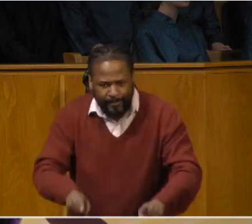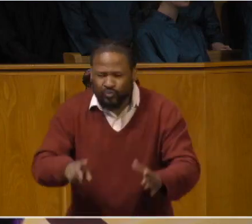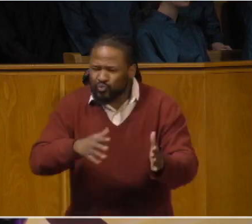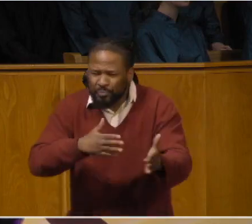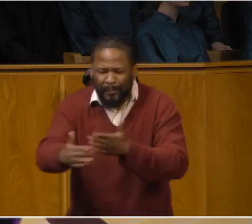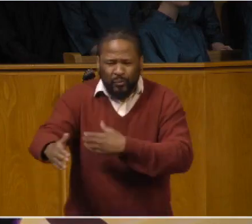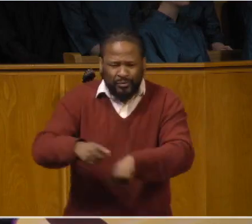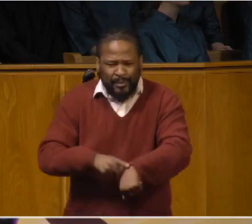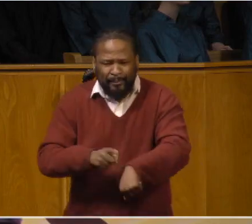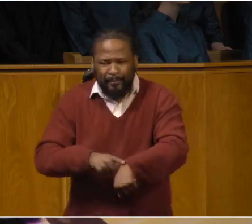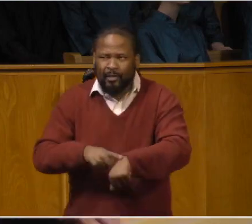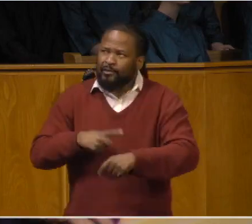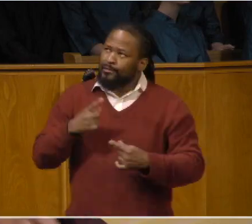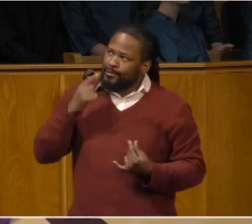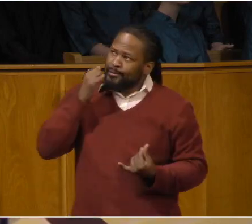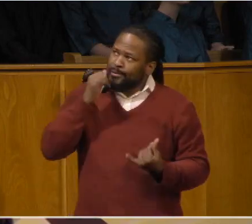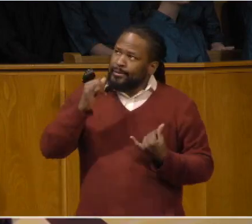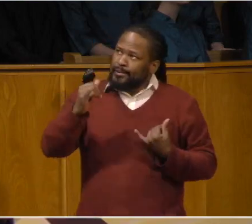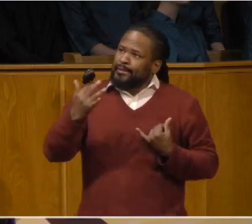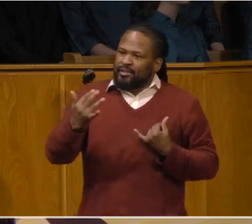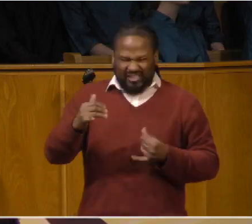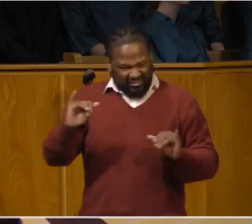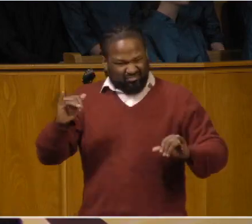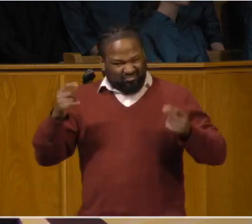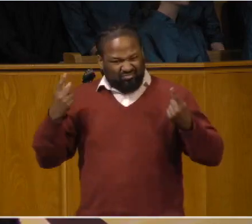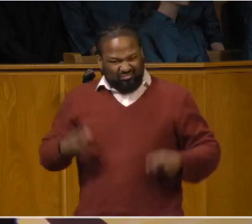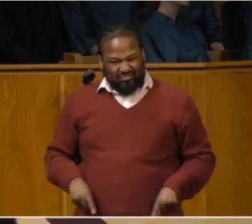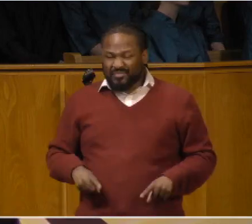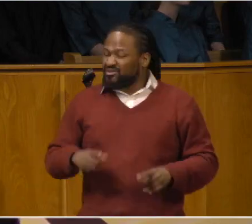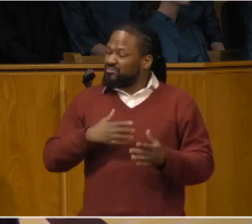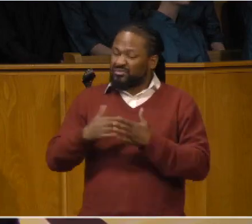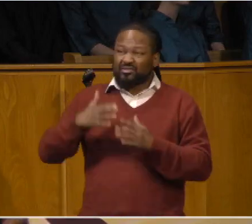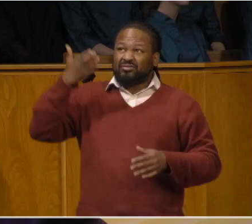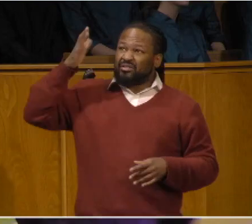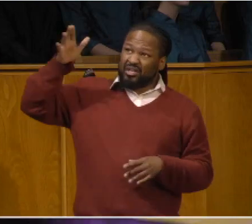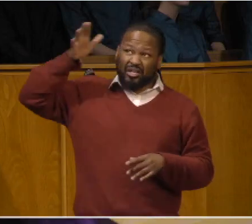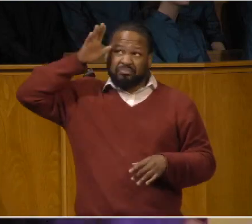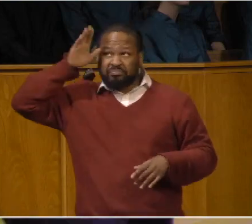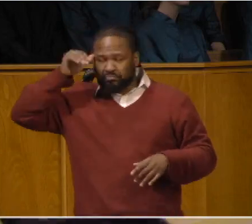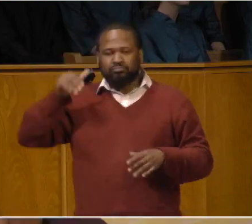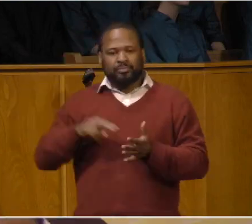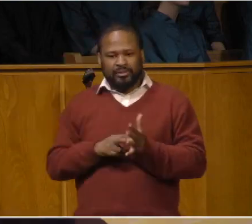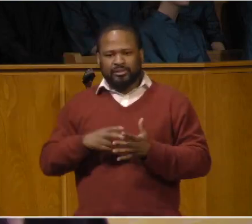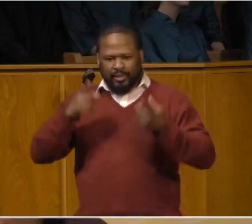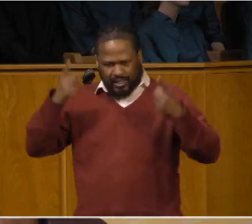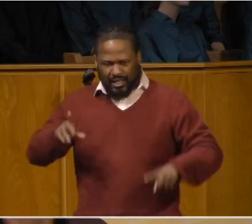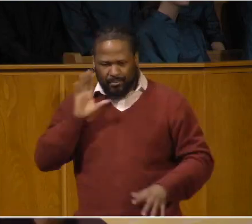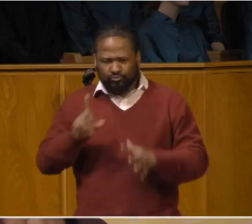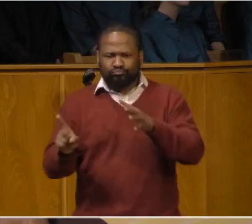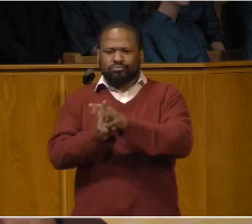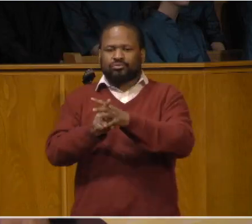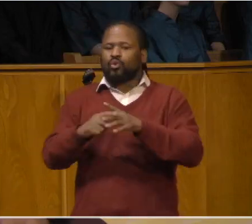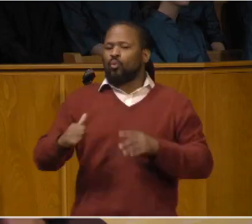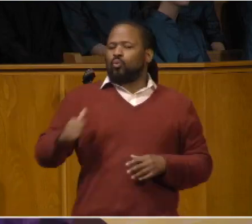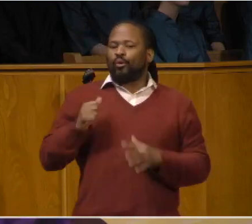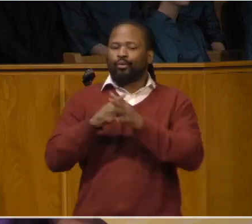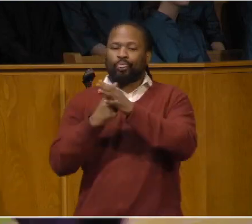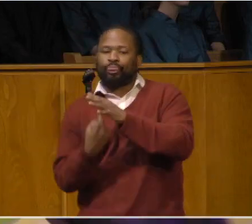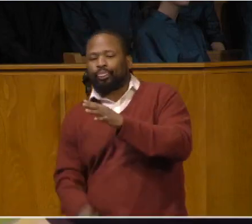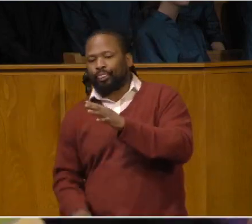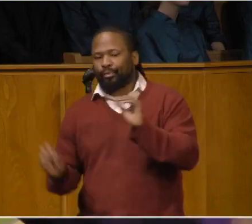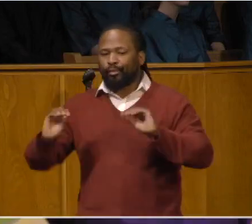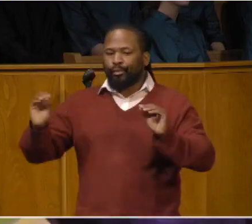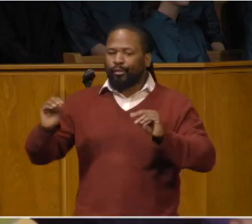us about keeping the faith, for God's word does not return void. It is the story that births the nation Israel,